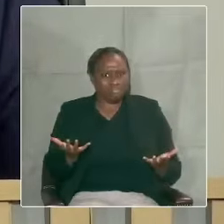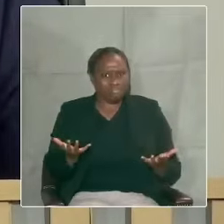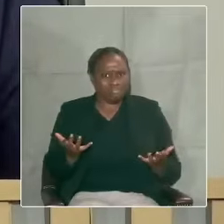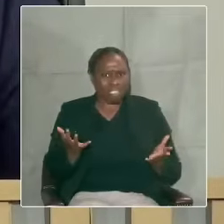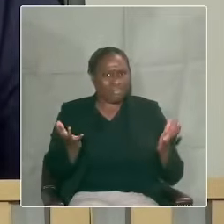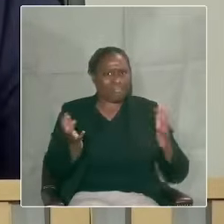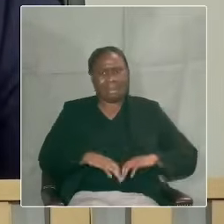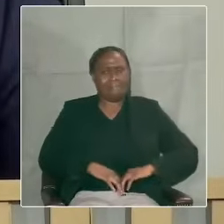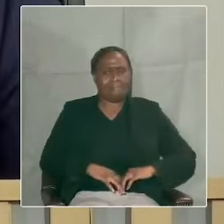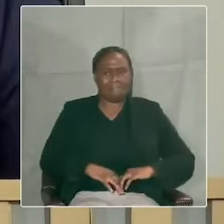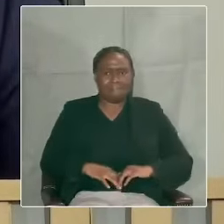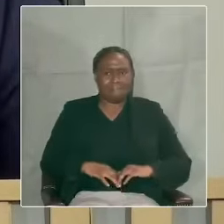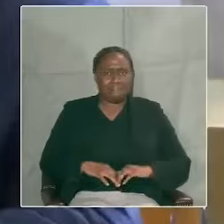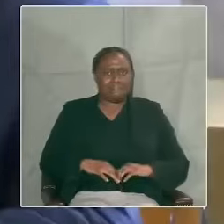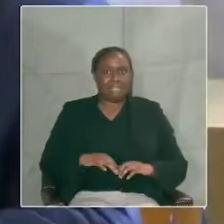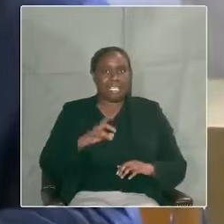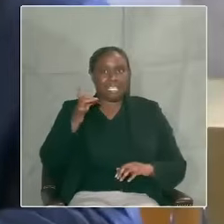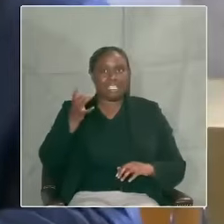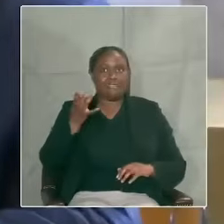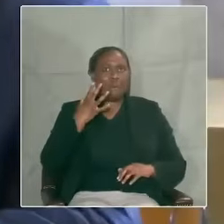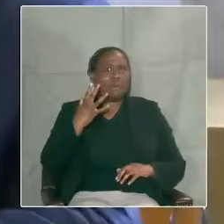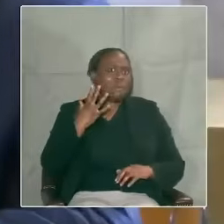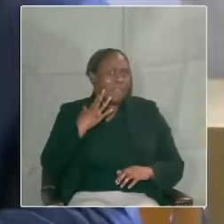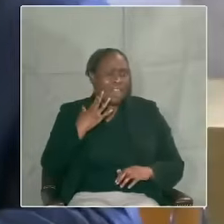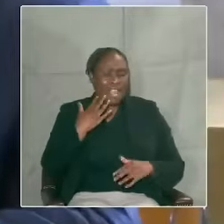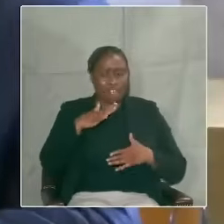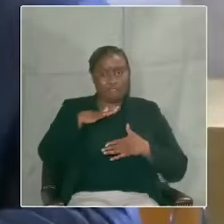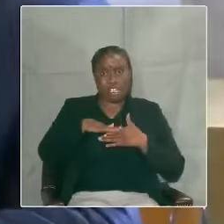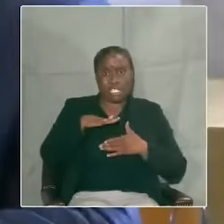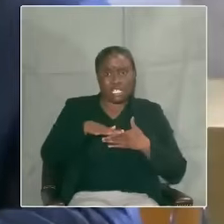knowing, even not knowing the reasons why.